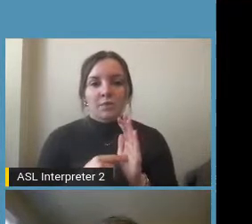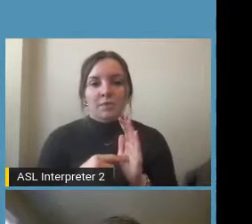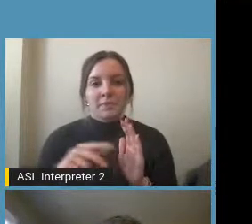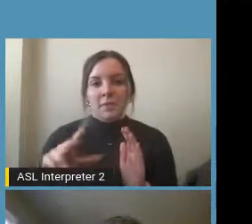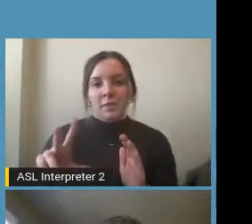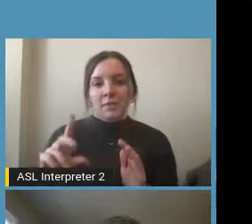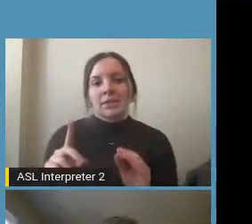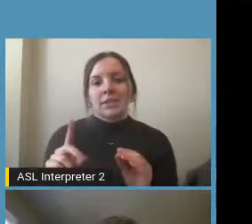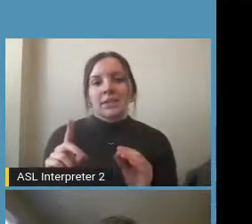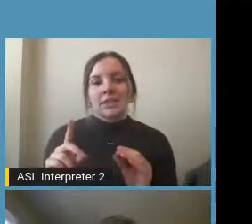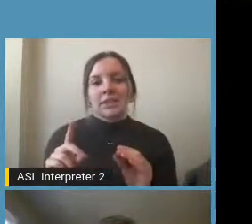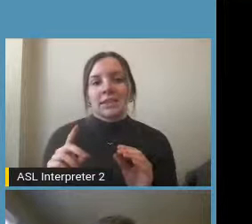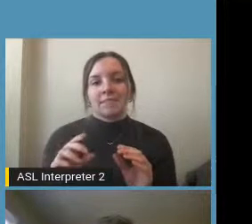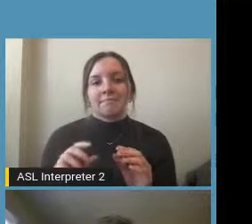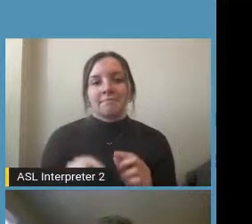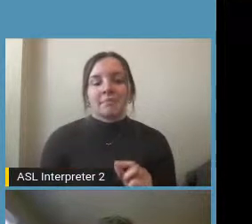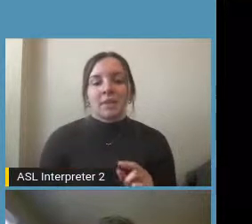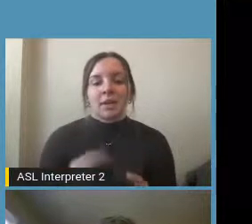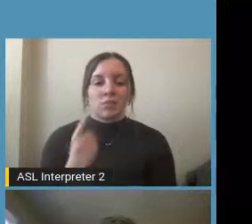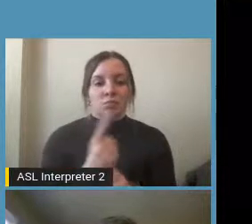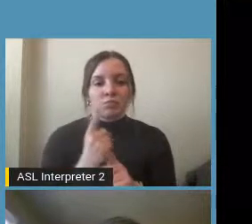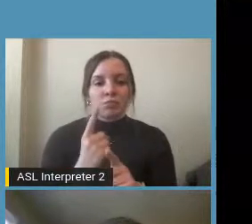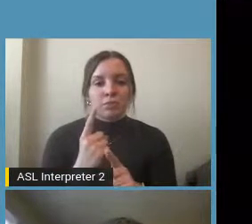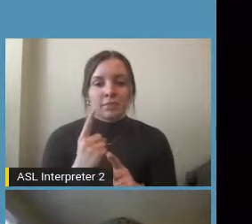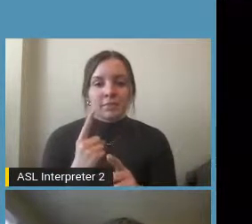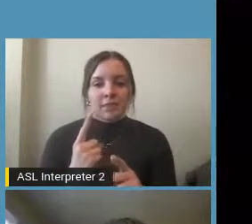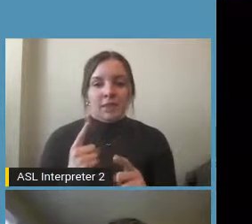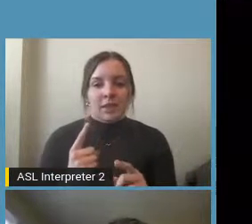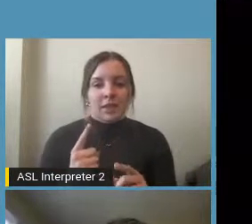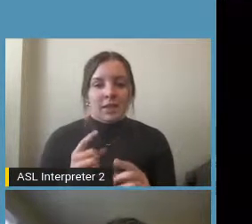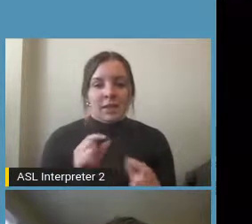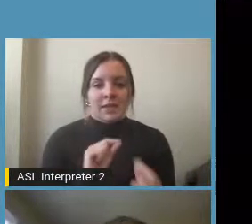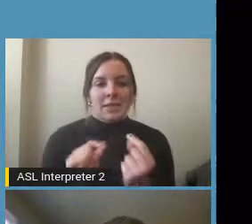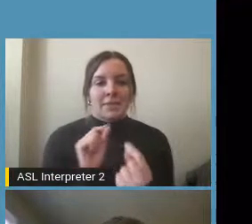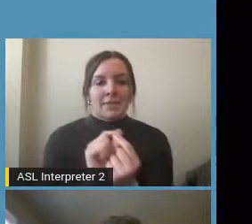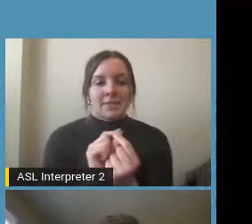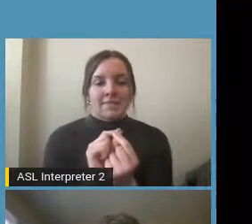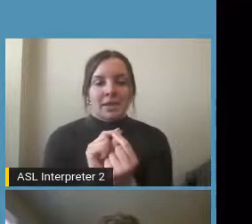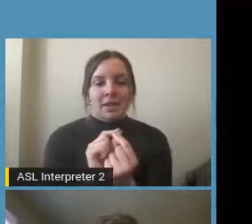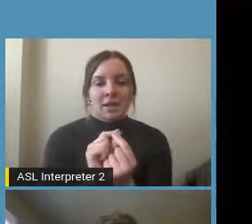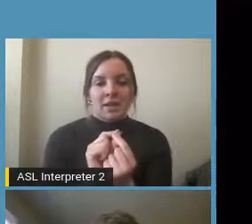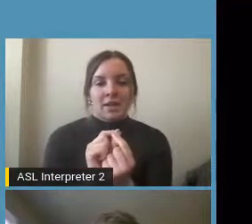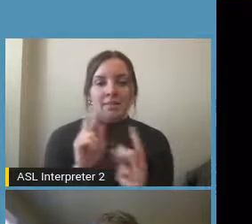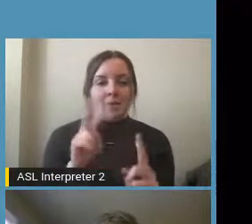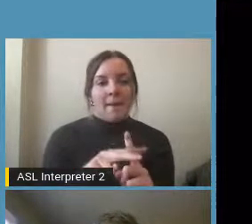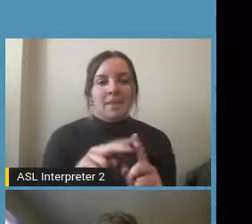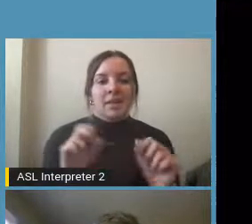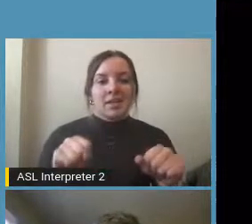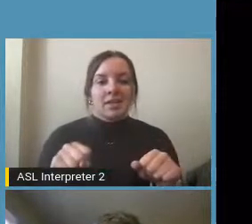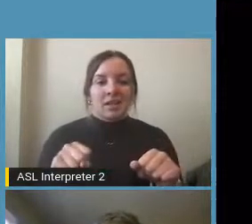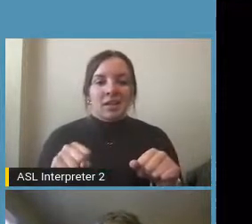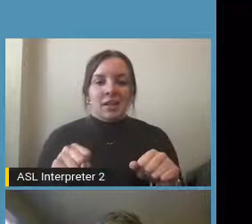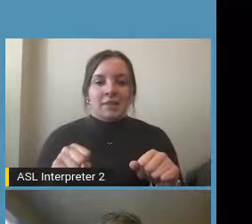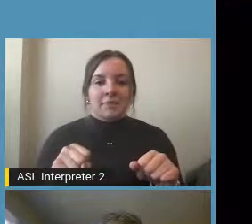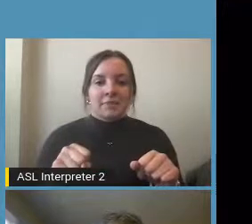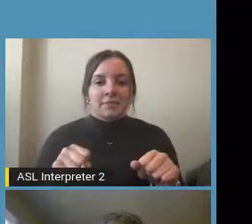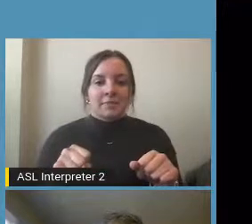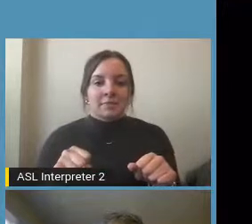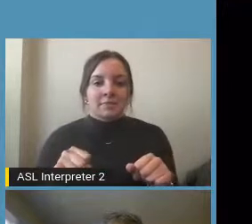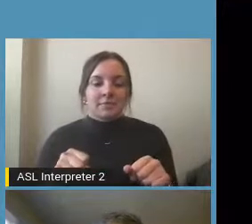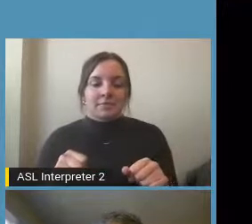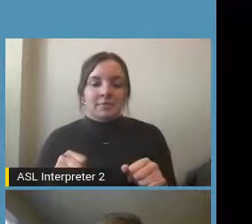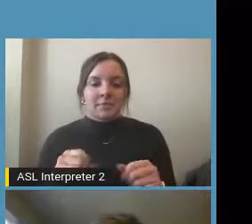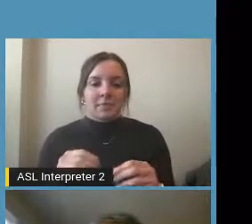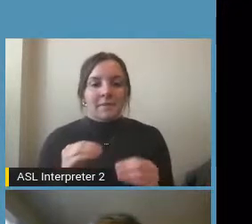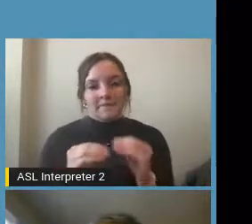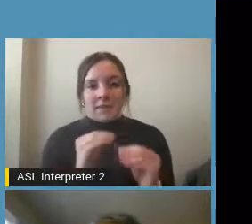actually make custom fitting appliances also to perhaps put onto an original and repair damage.